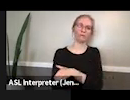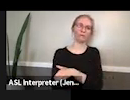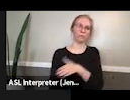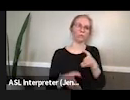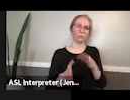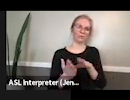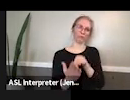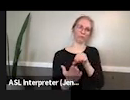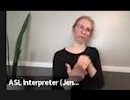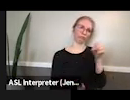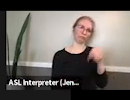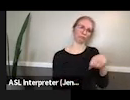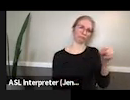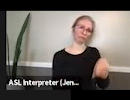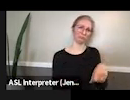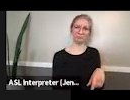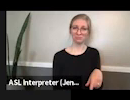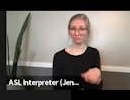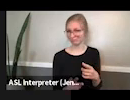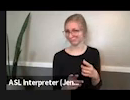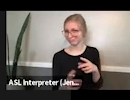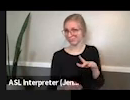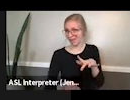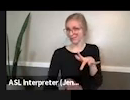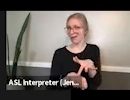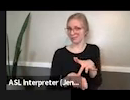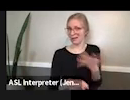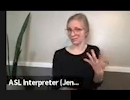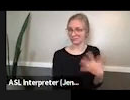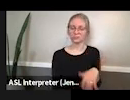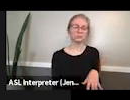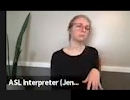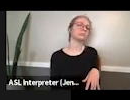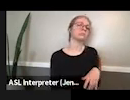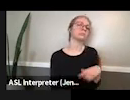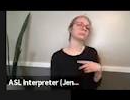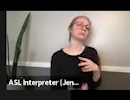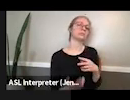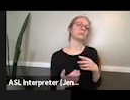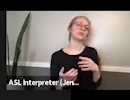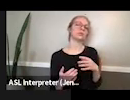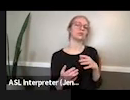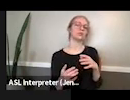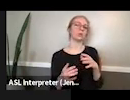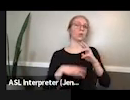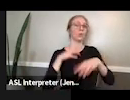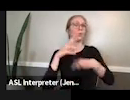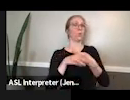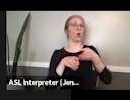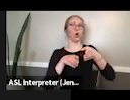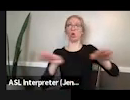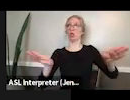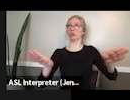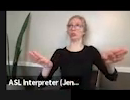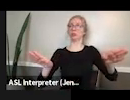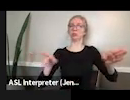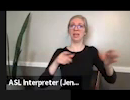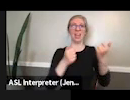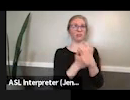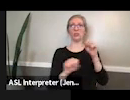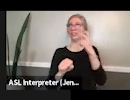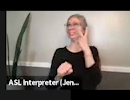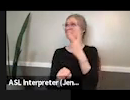but it's contact. So we limit the scope of the world from all of these things that you can see